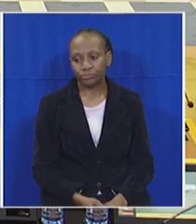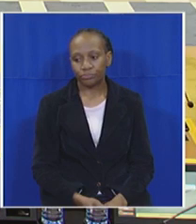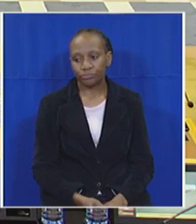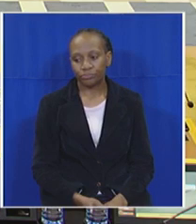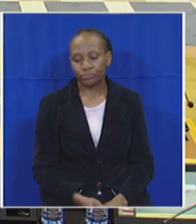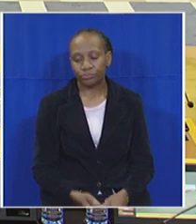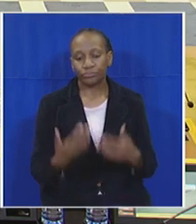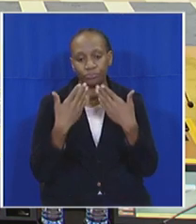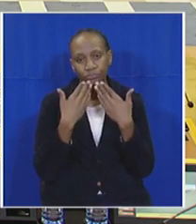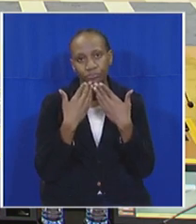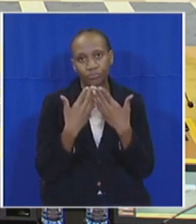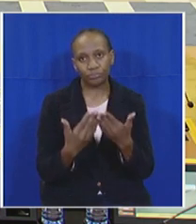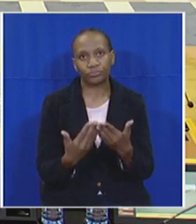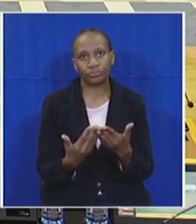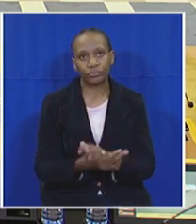No, thank you very much.